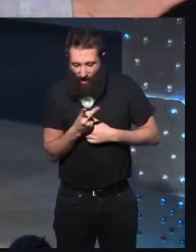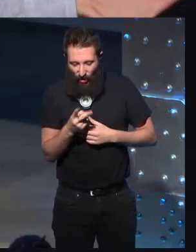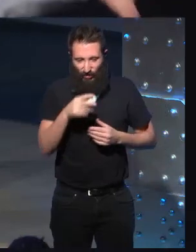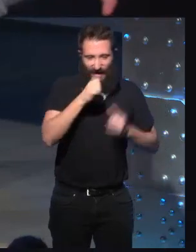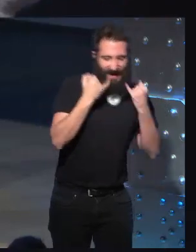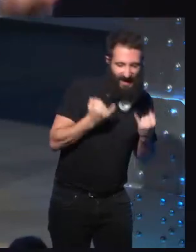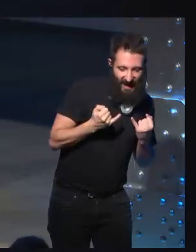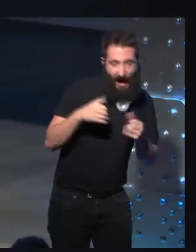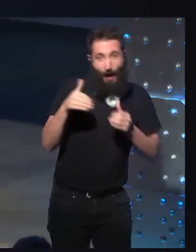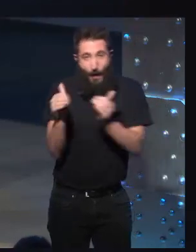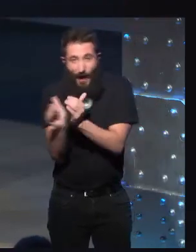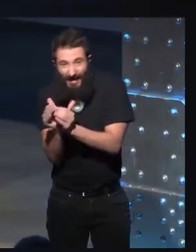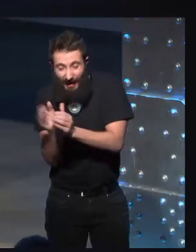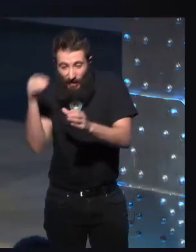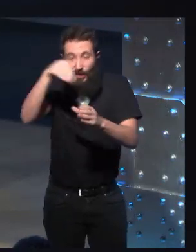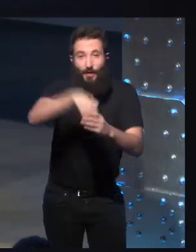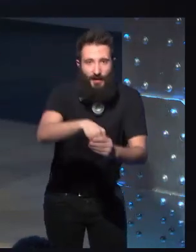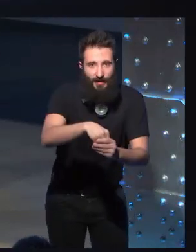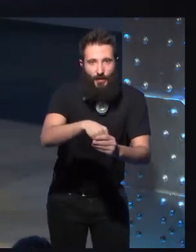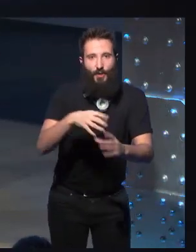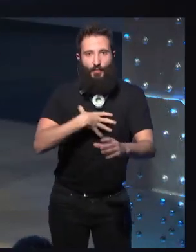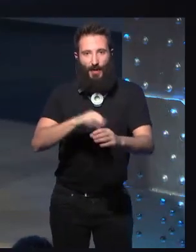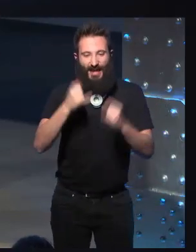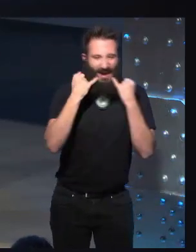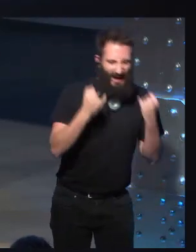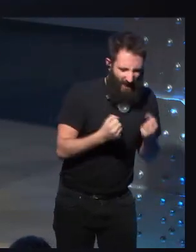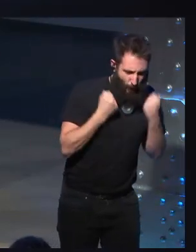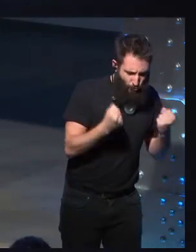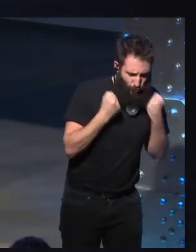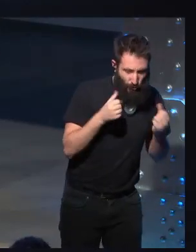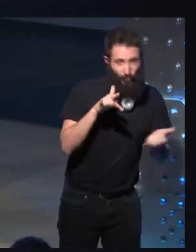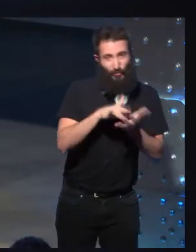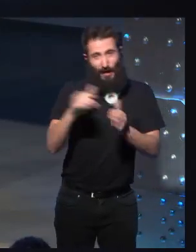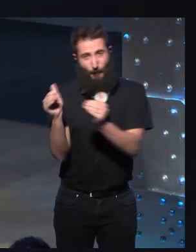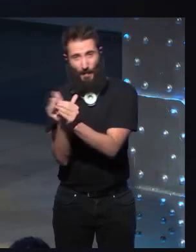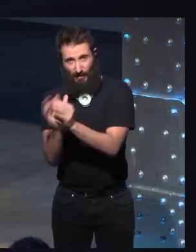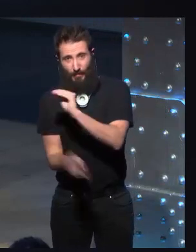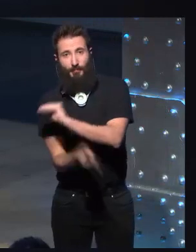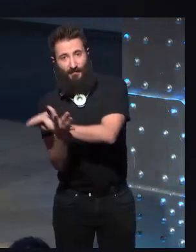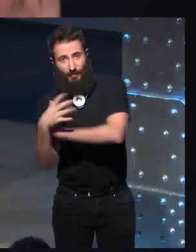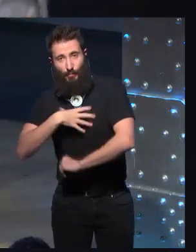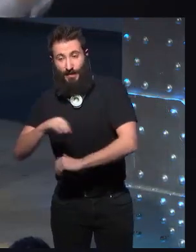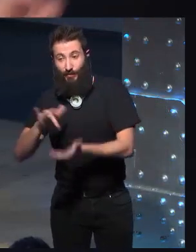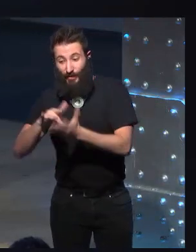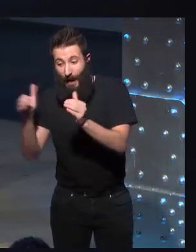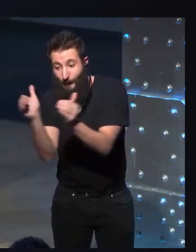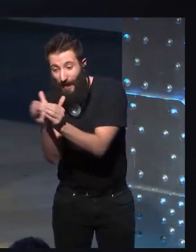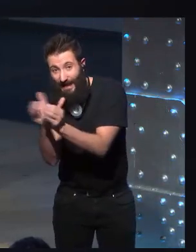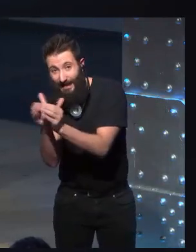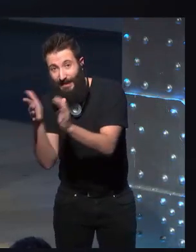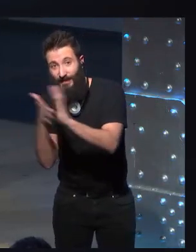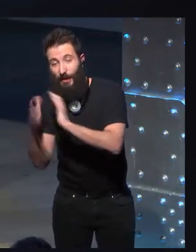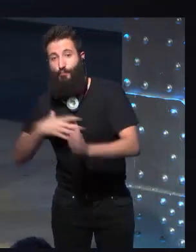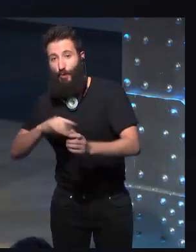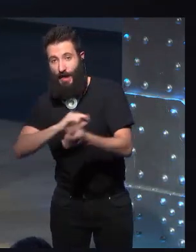energy, you can create a tiny amount of mass. And if you have some mass, you can turn it into